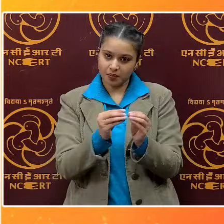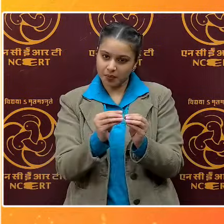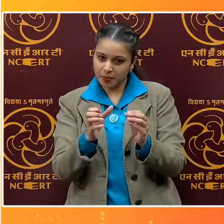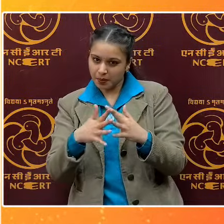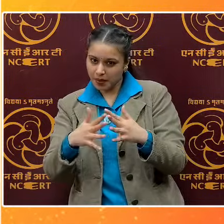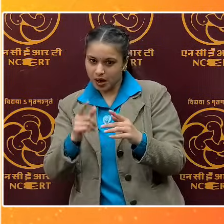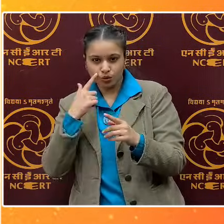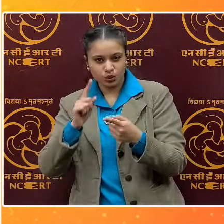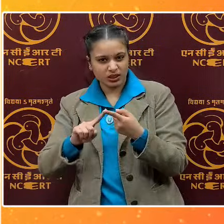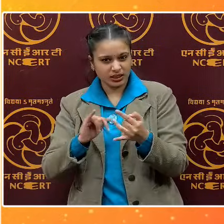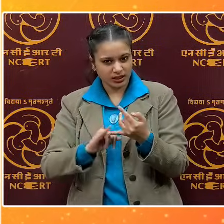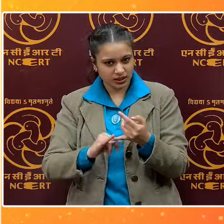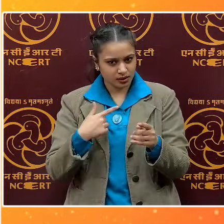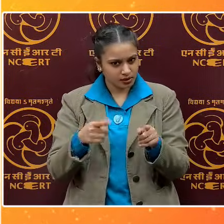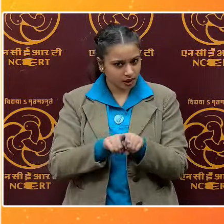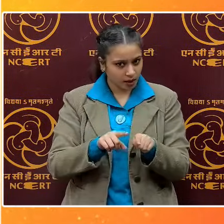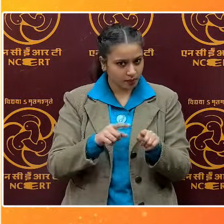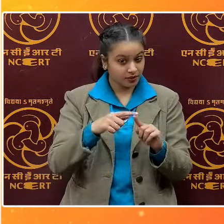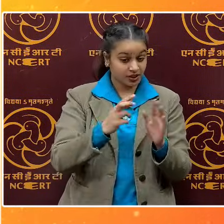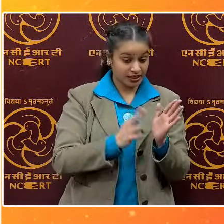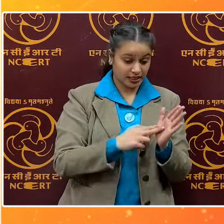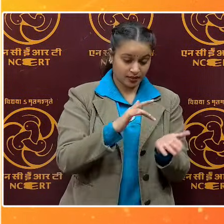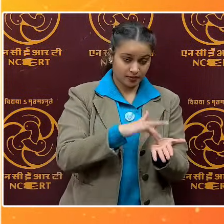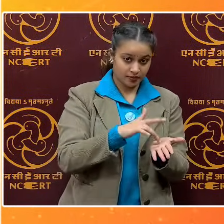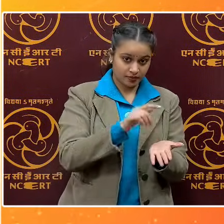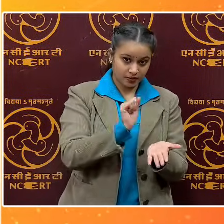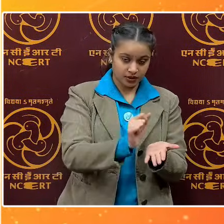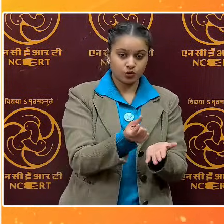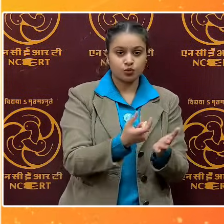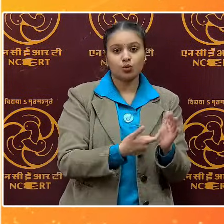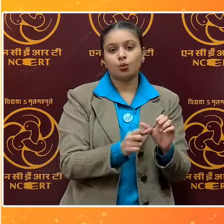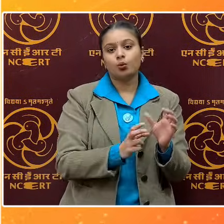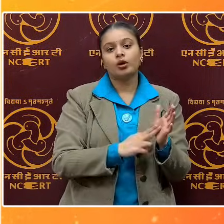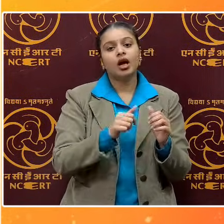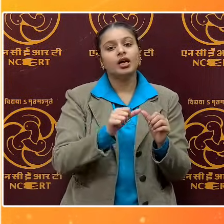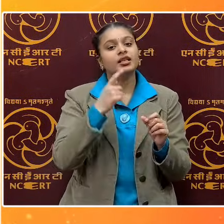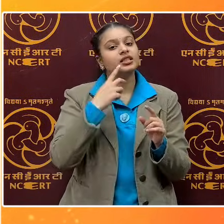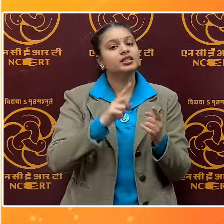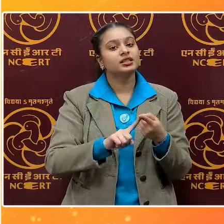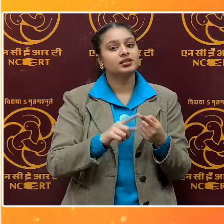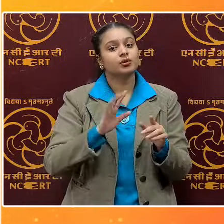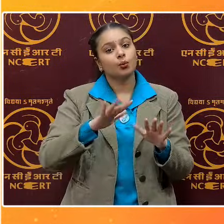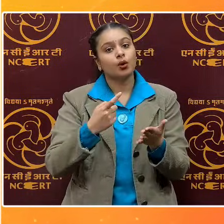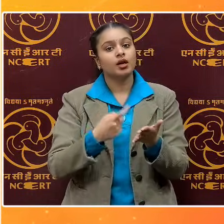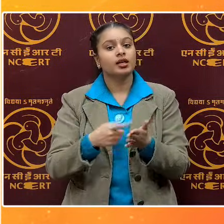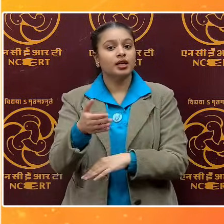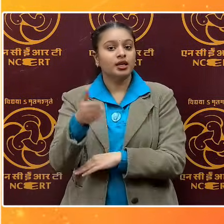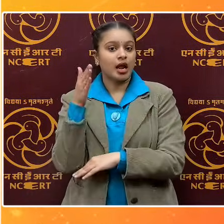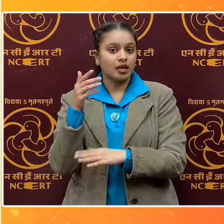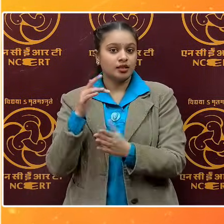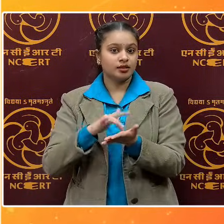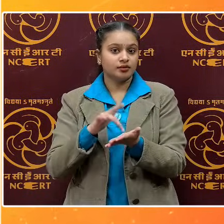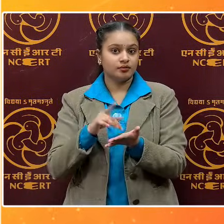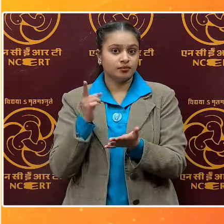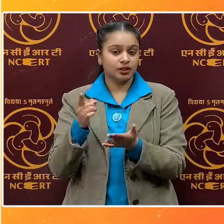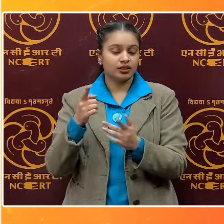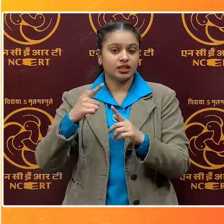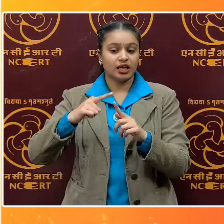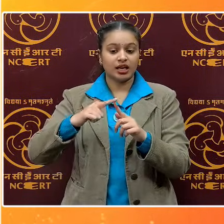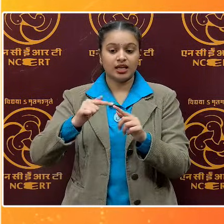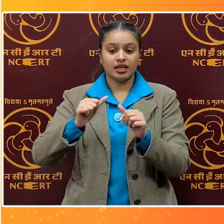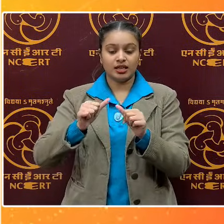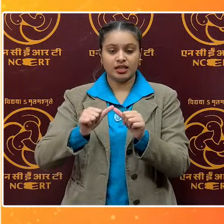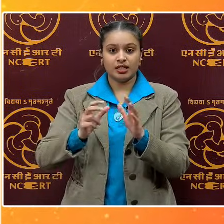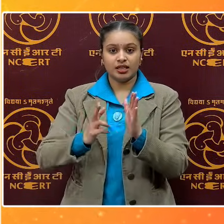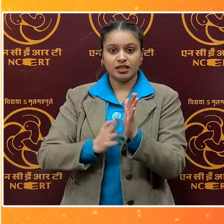And in Tamil Nadu, they had Uranis. Uranis, and in Rajasthan, they had Tankas. They call